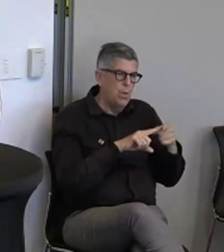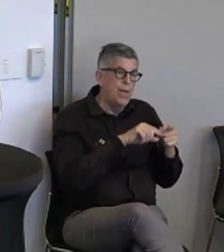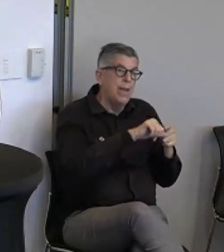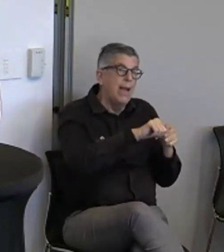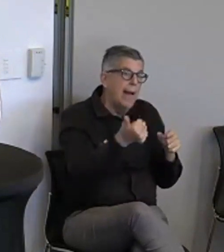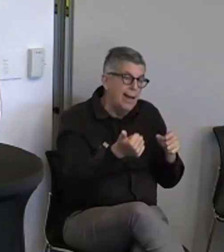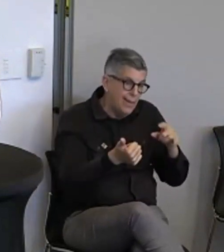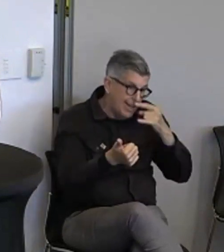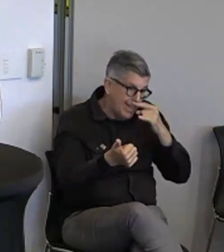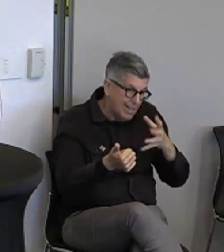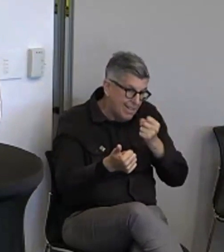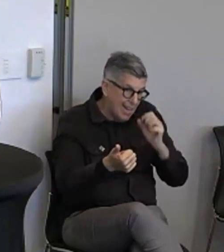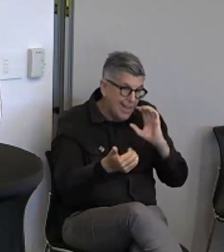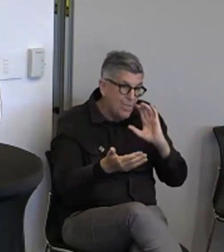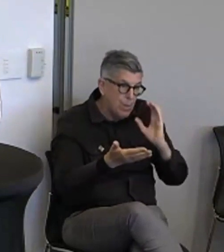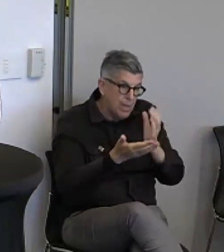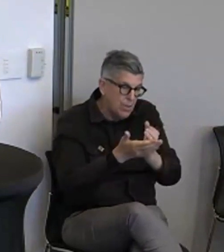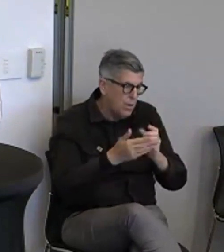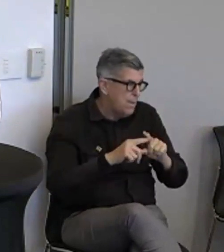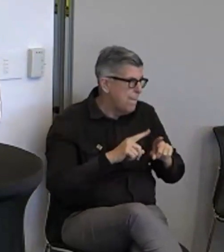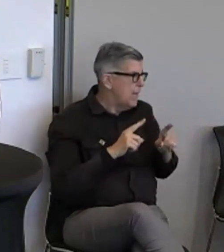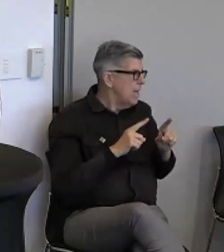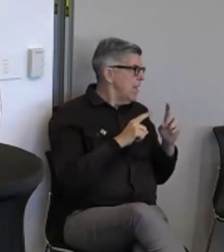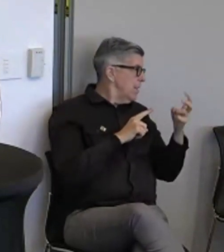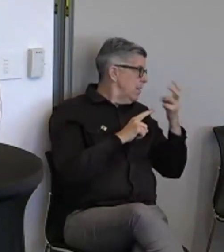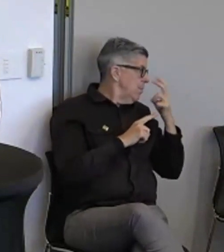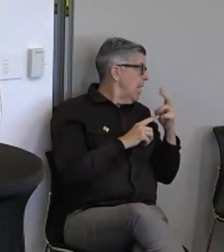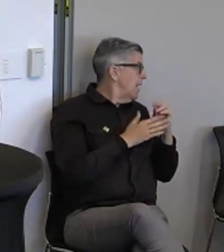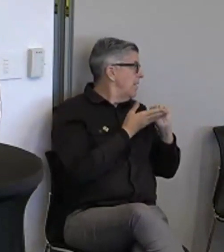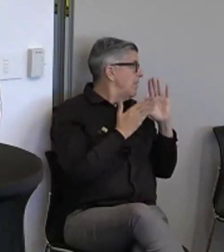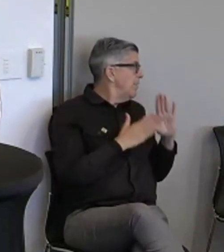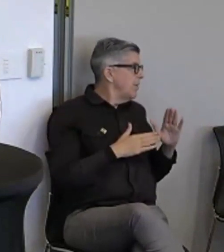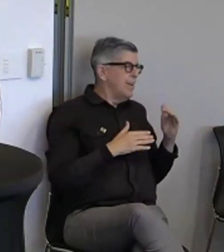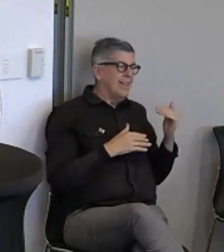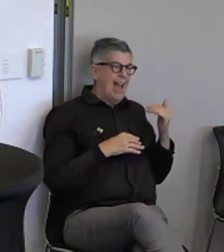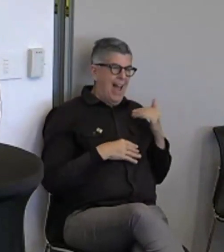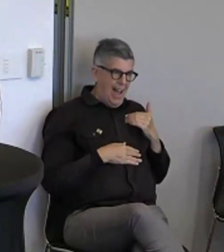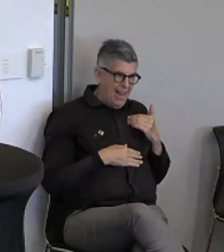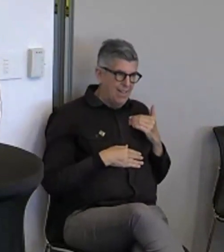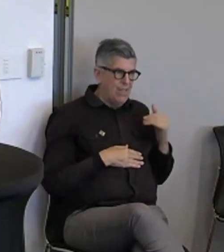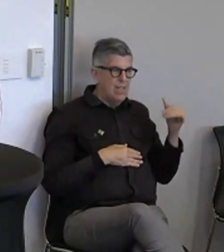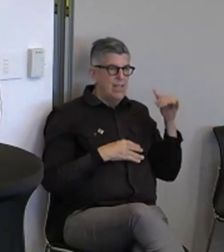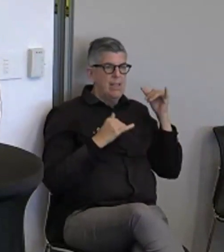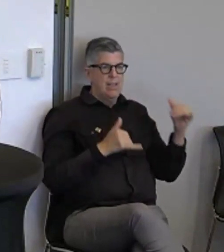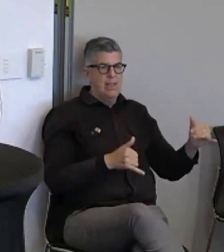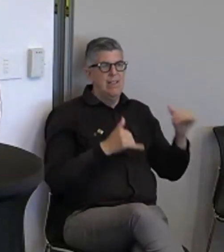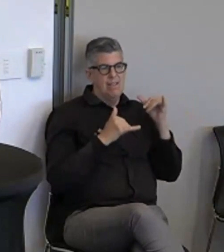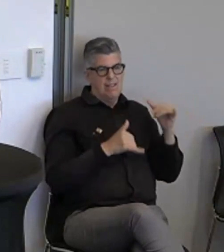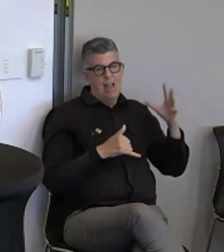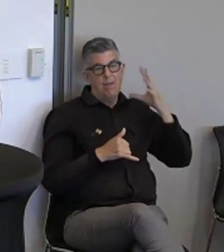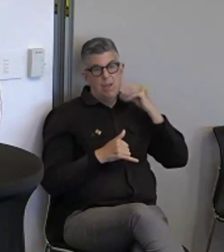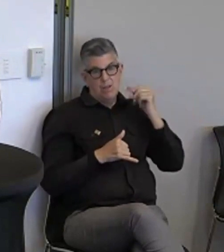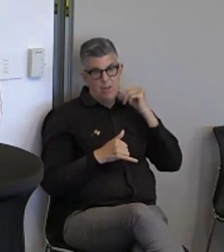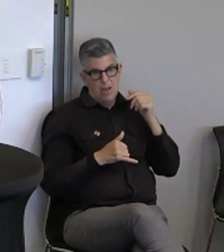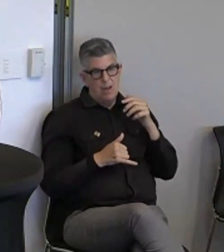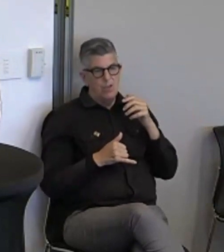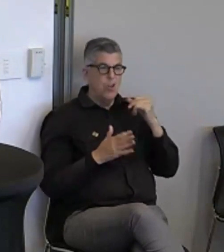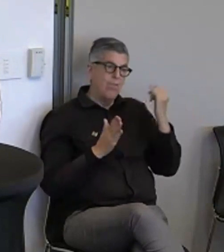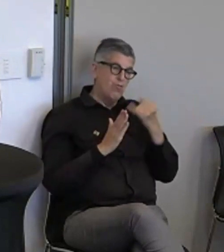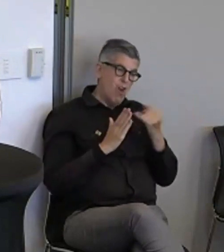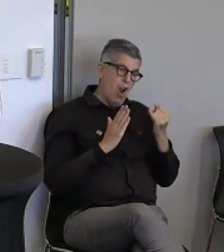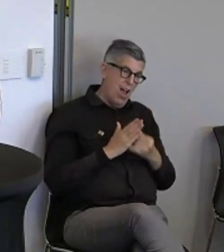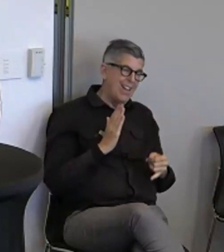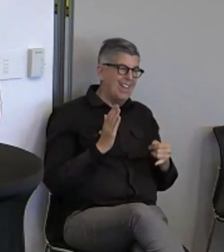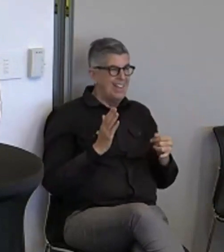in their books, but it's making sure that our blind students have also the same sort of experiences sketching and doodling